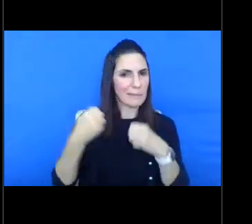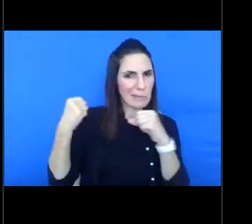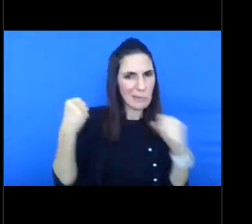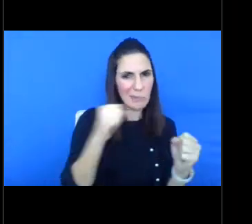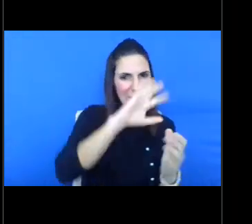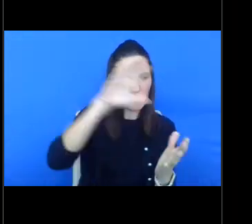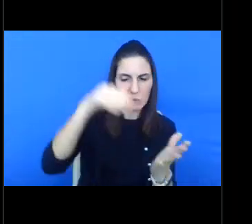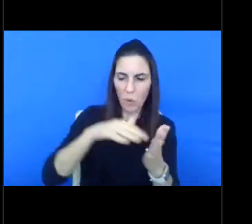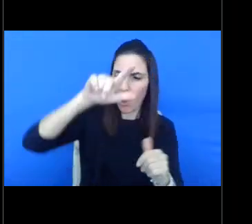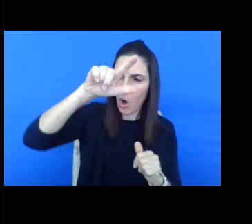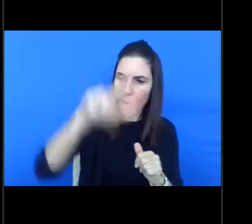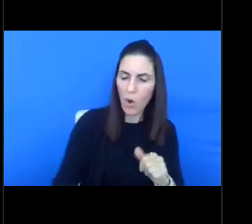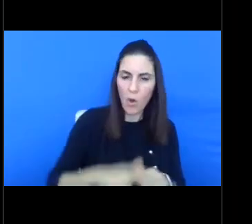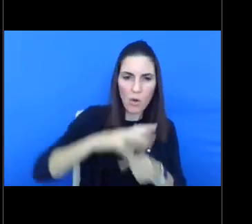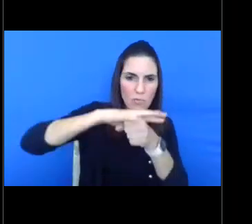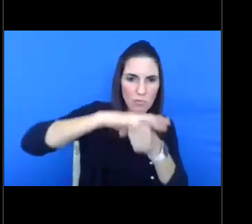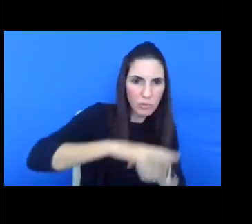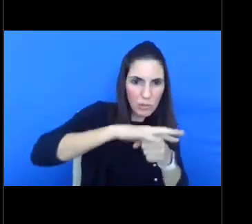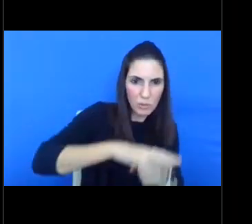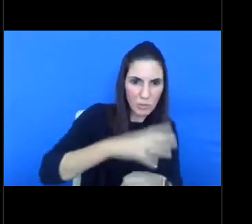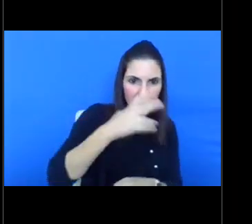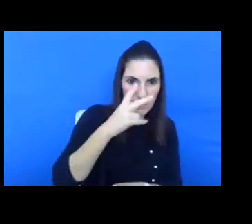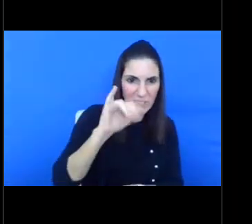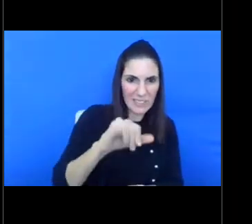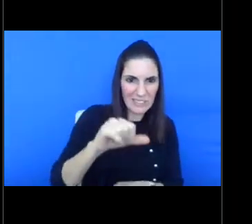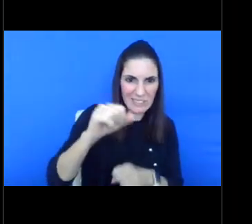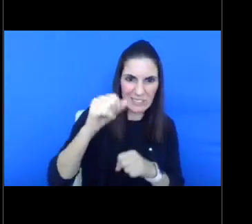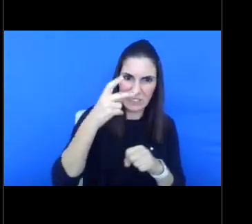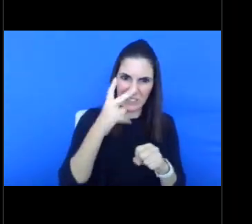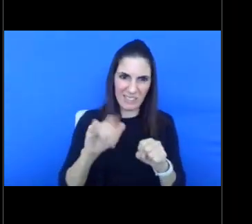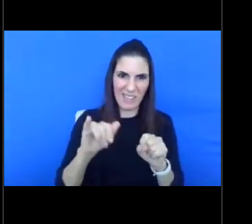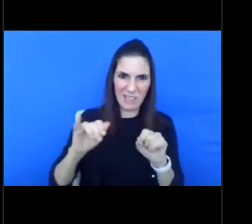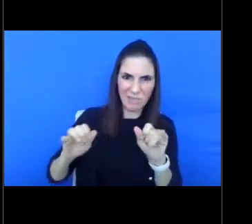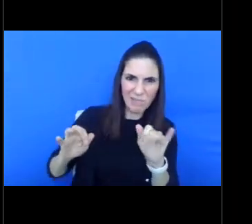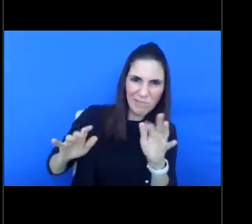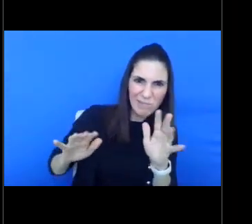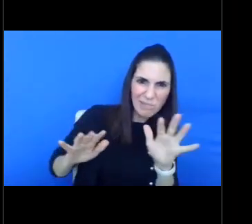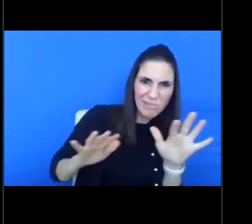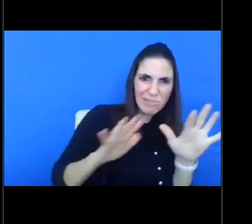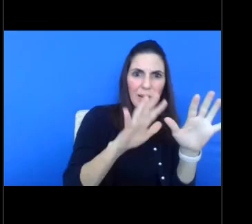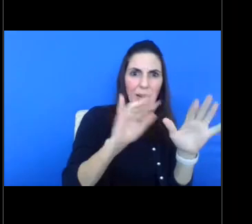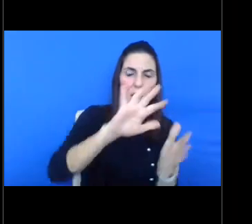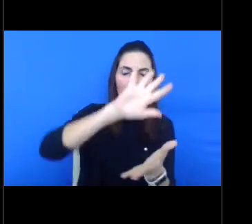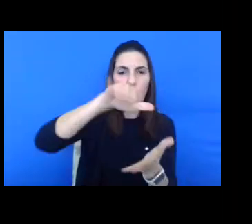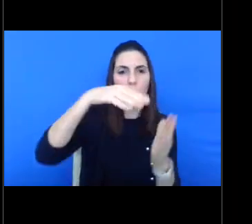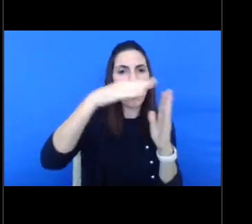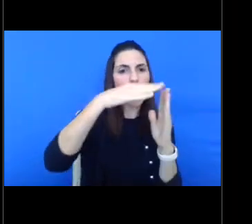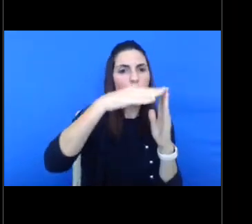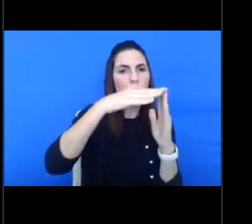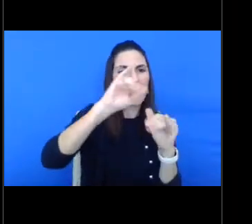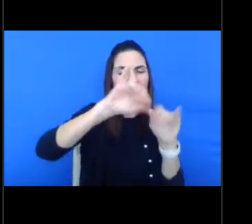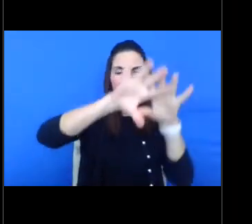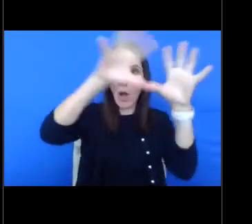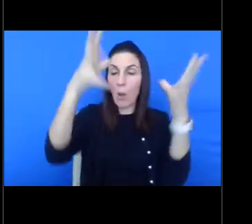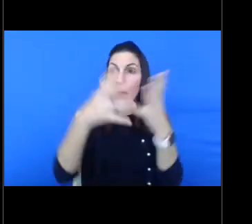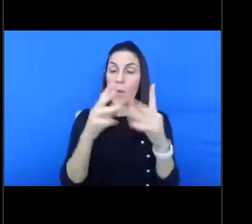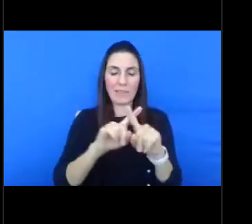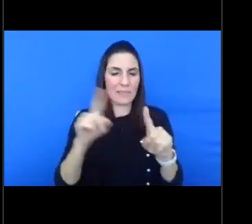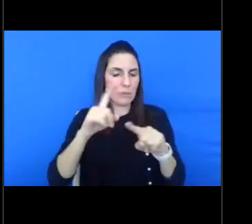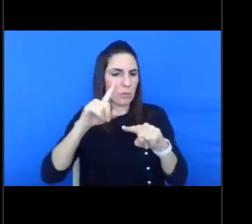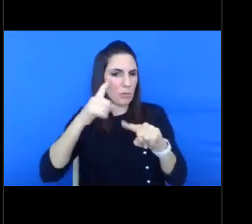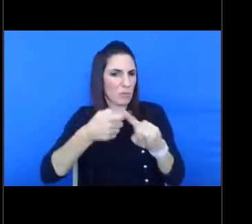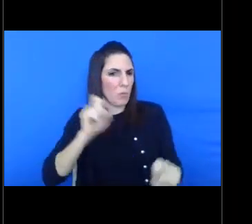pressure over Iceland, way up there. Again, corner of the globe that's way different from where we are. Why does that